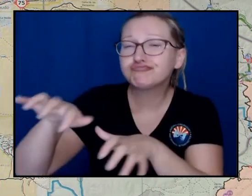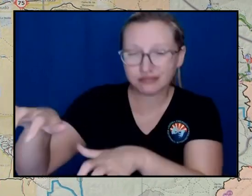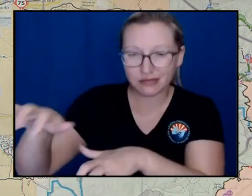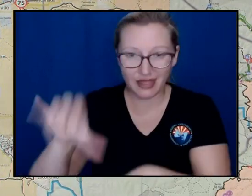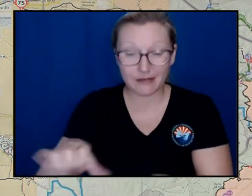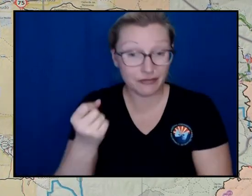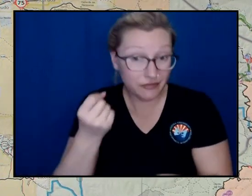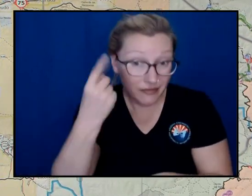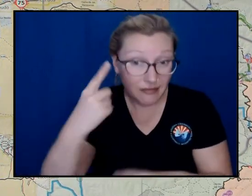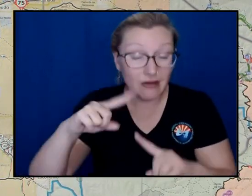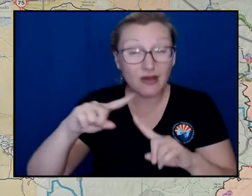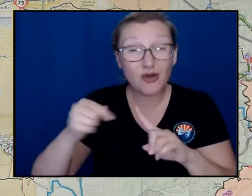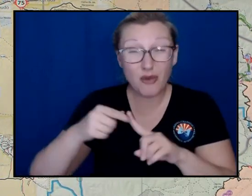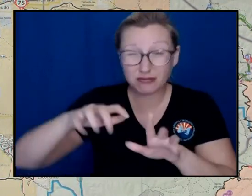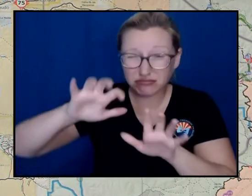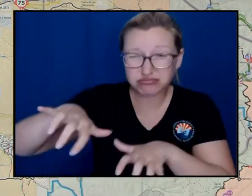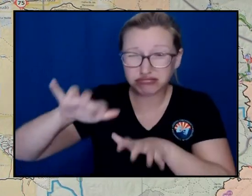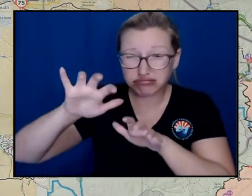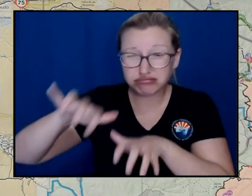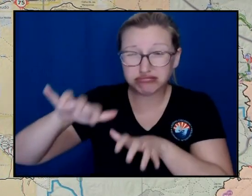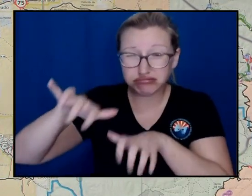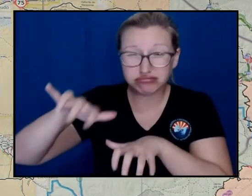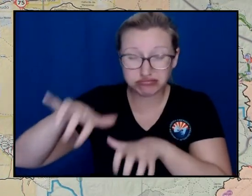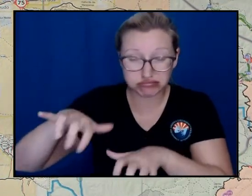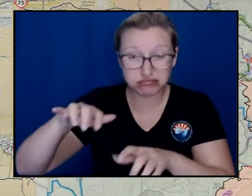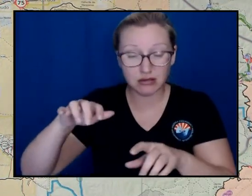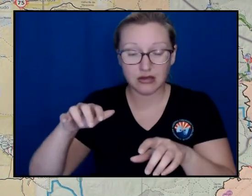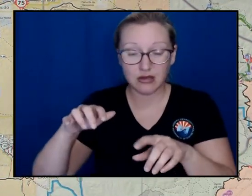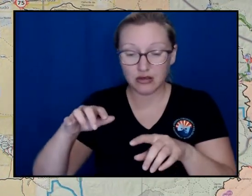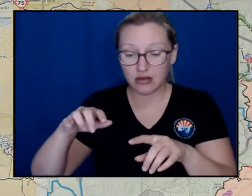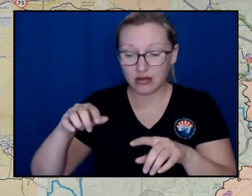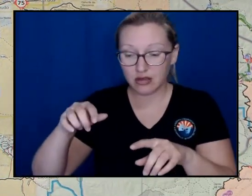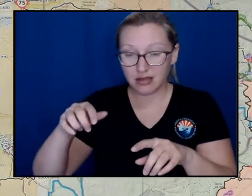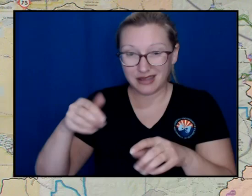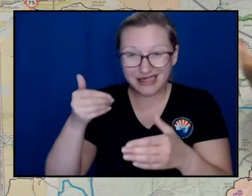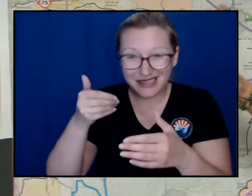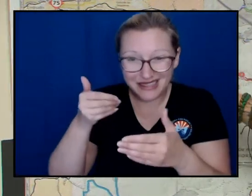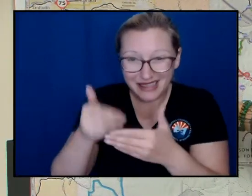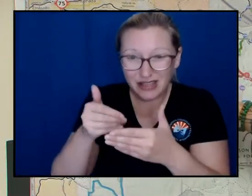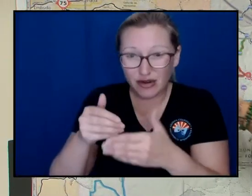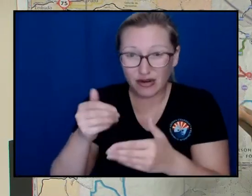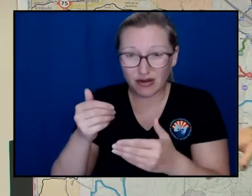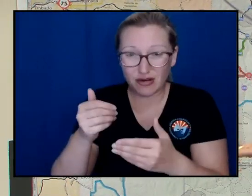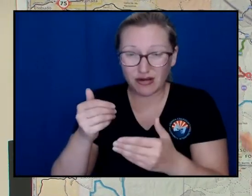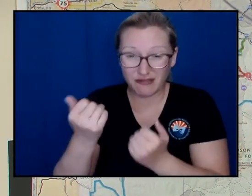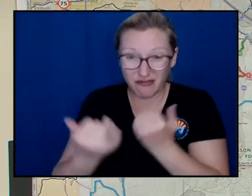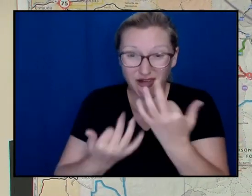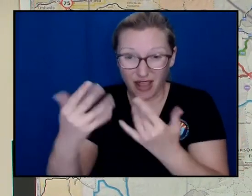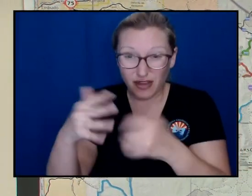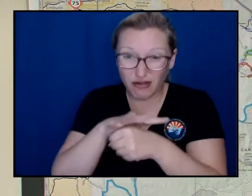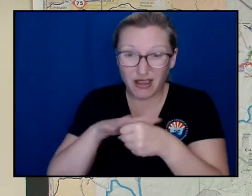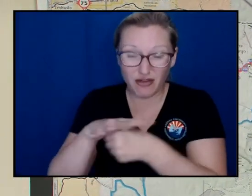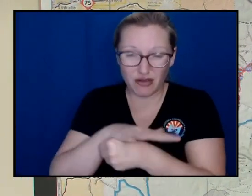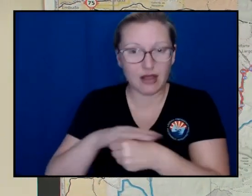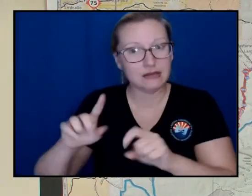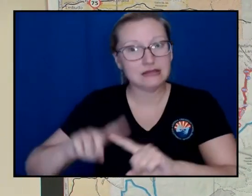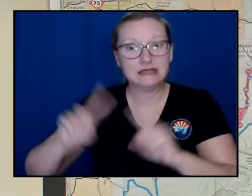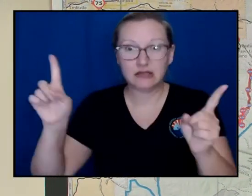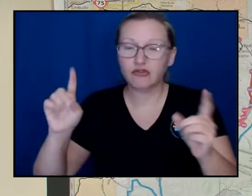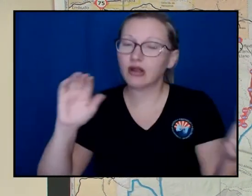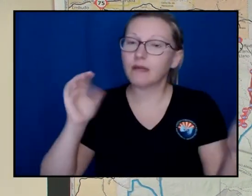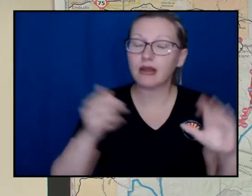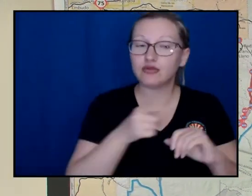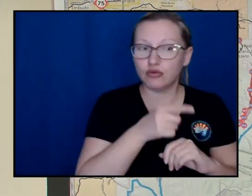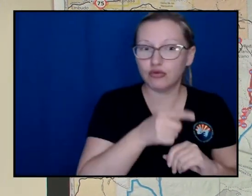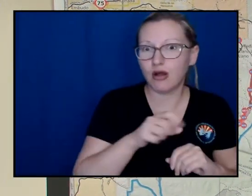are a lot different than if you were to drop a lot of rain over, say, an area out here that hasn't been scorched